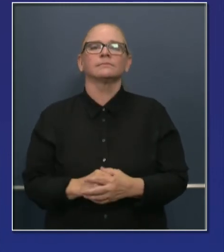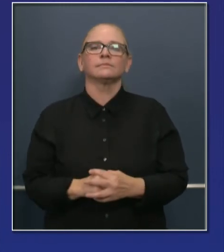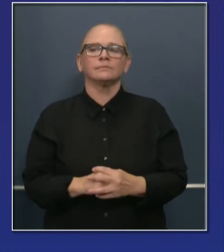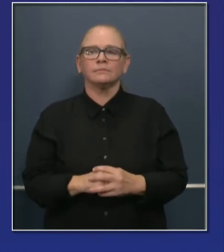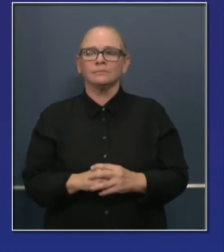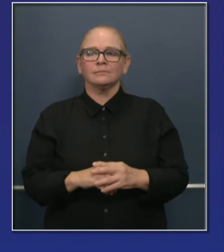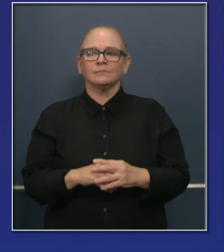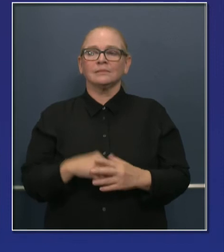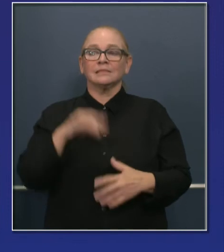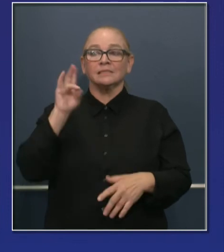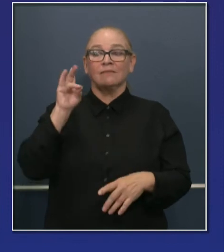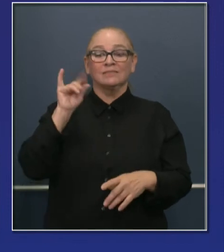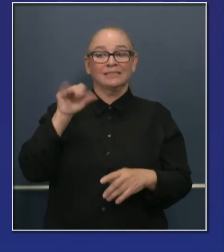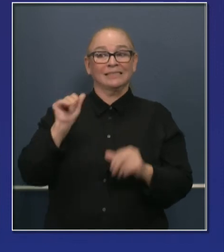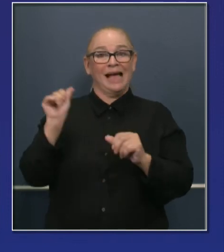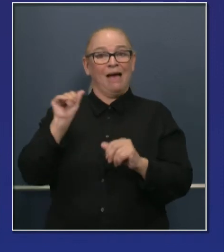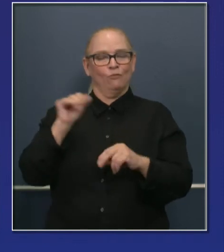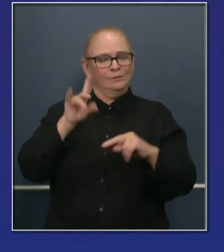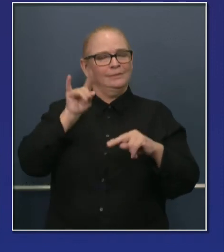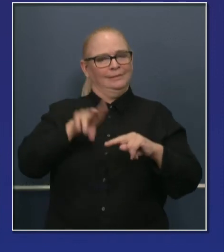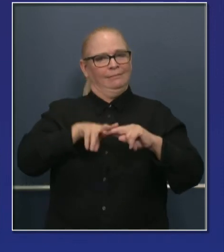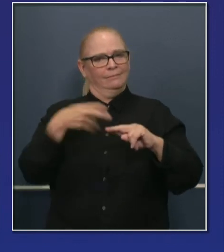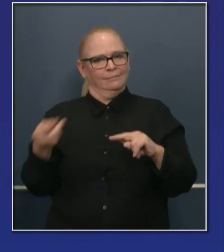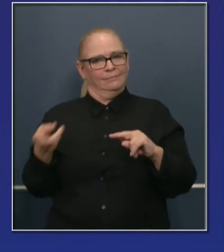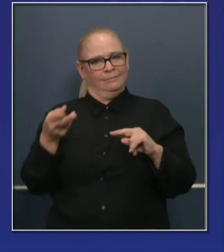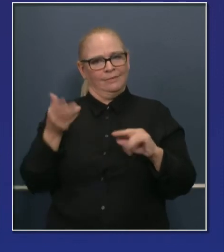ago, now down